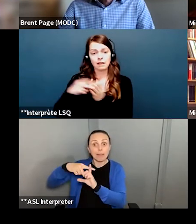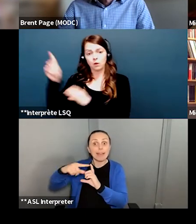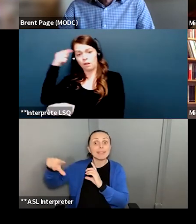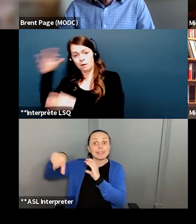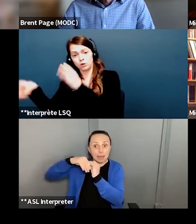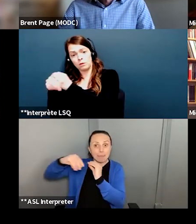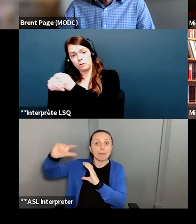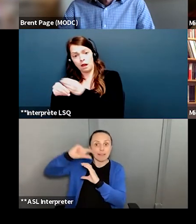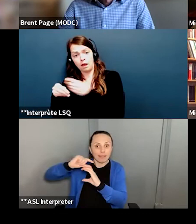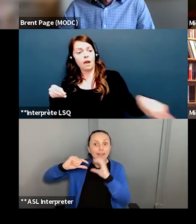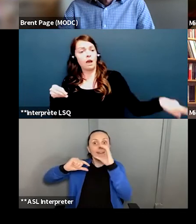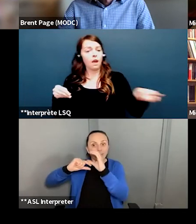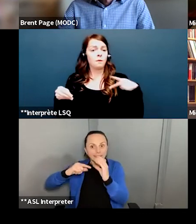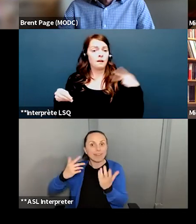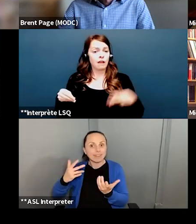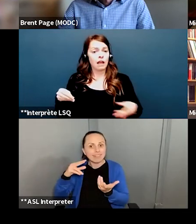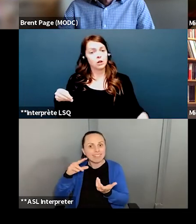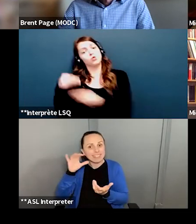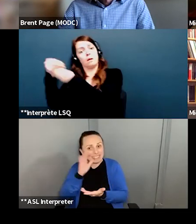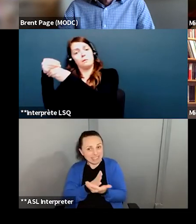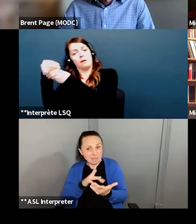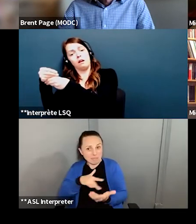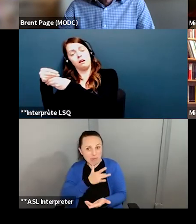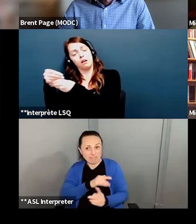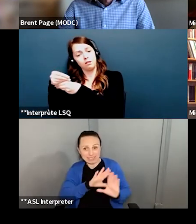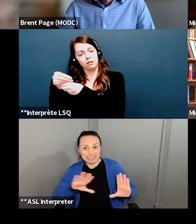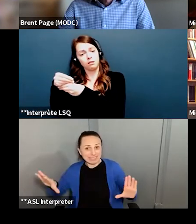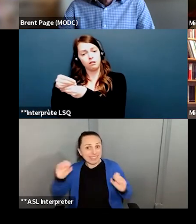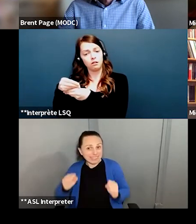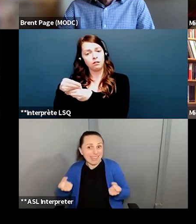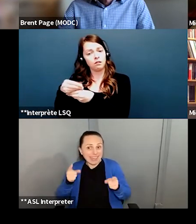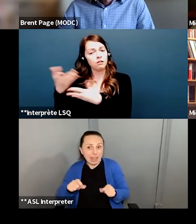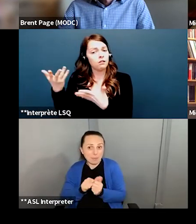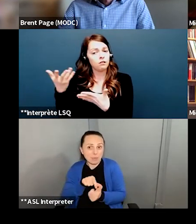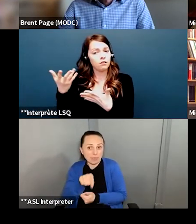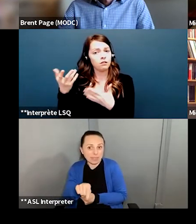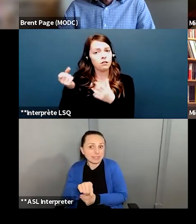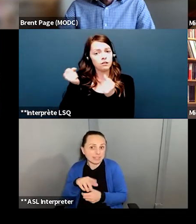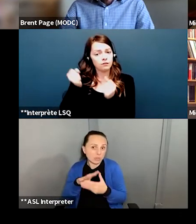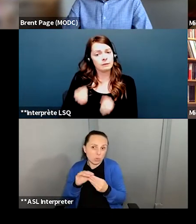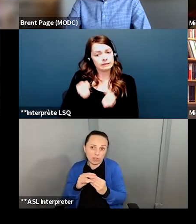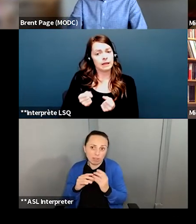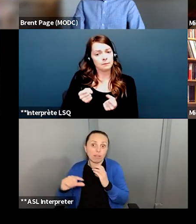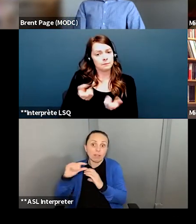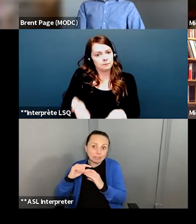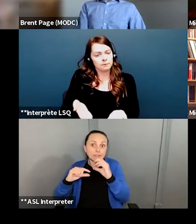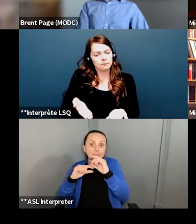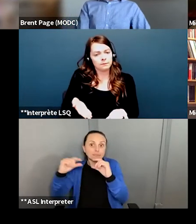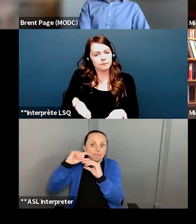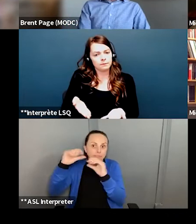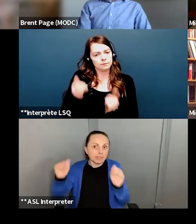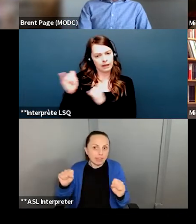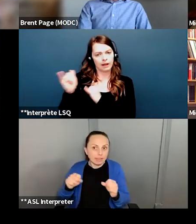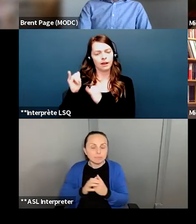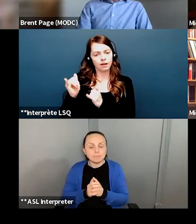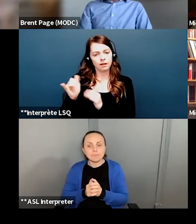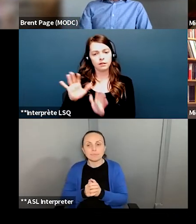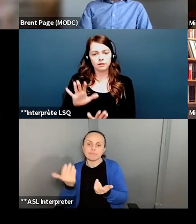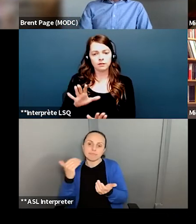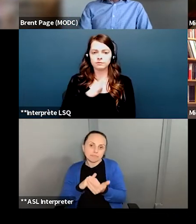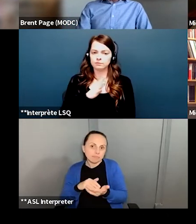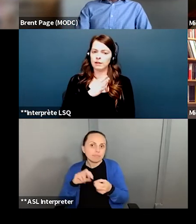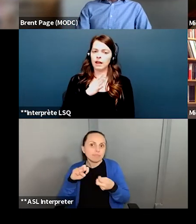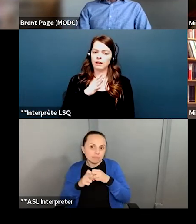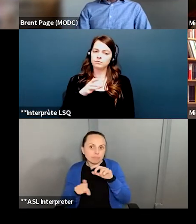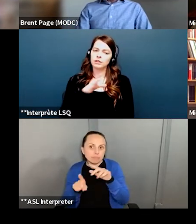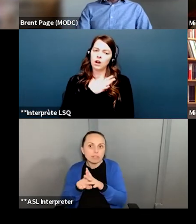certain provinces. So that could happen in this story as well. We could see, now again, it raises problems